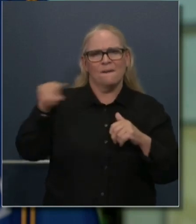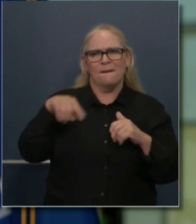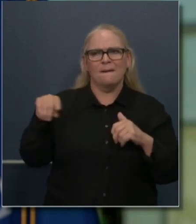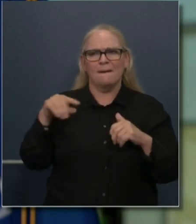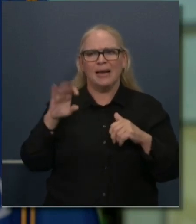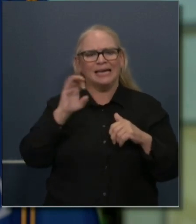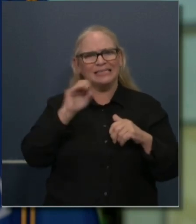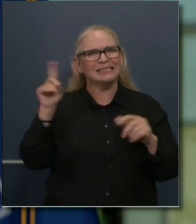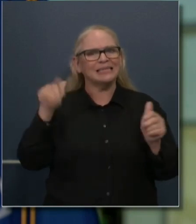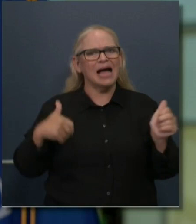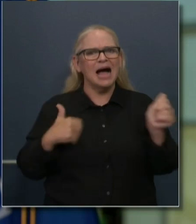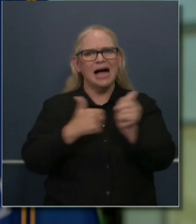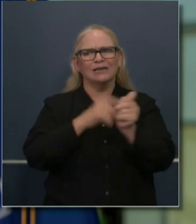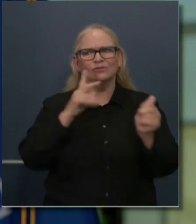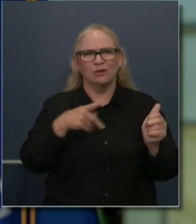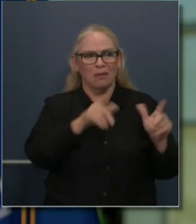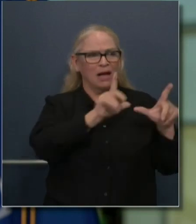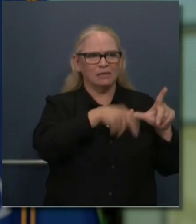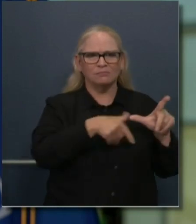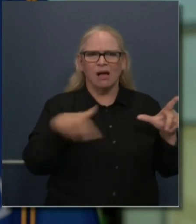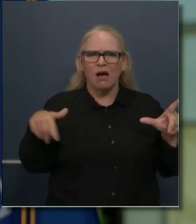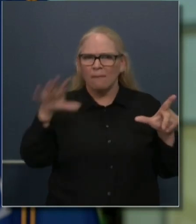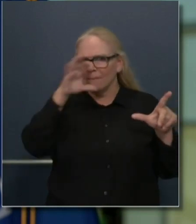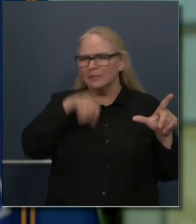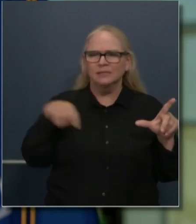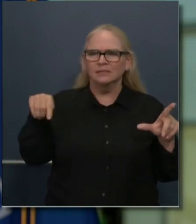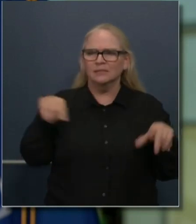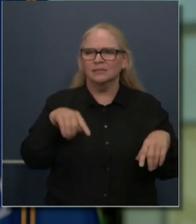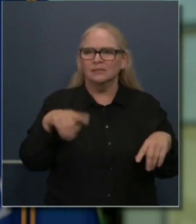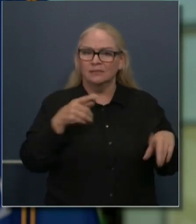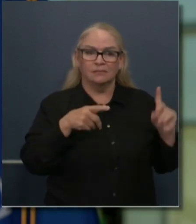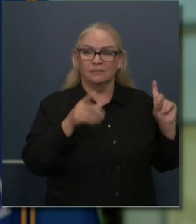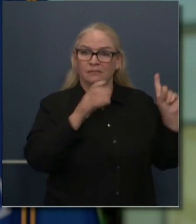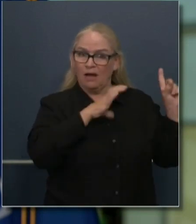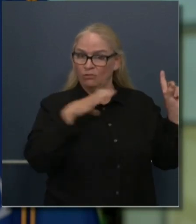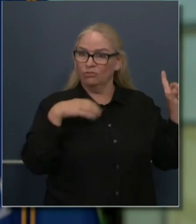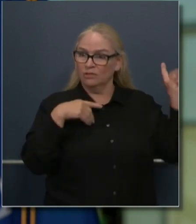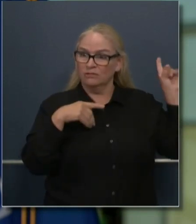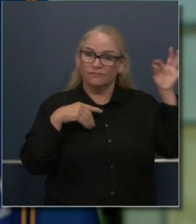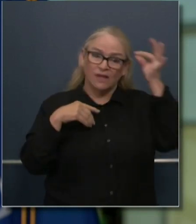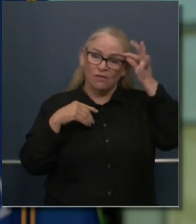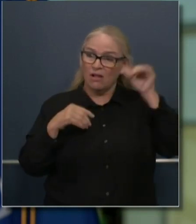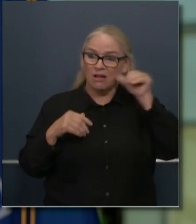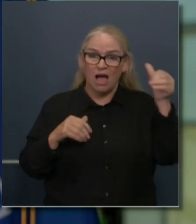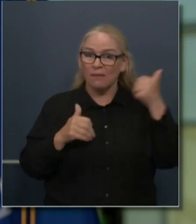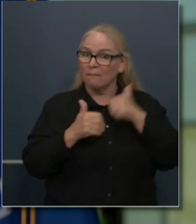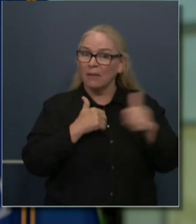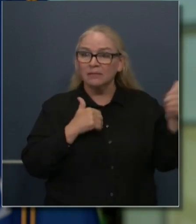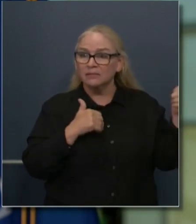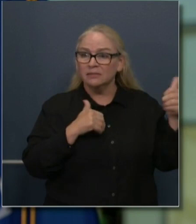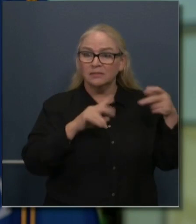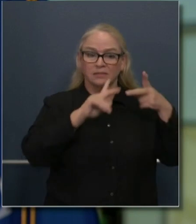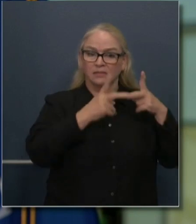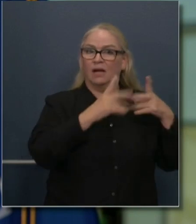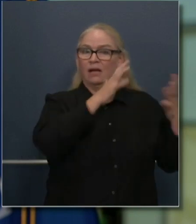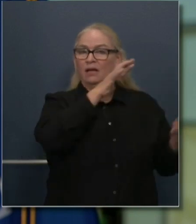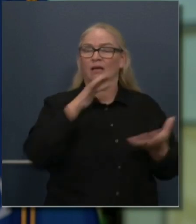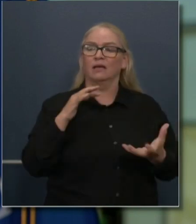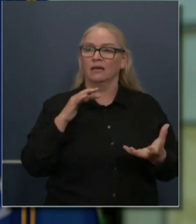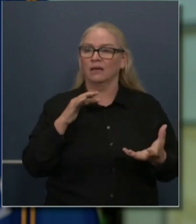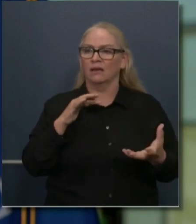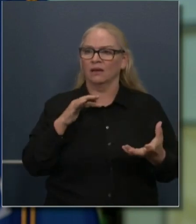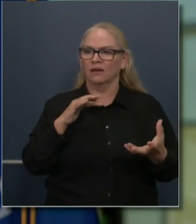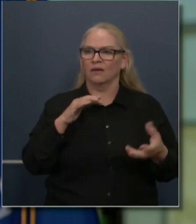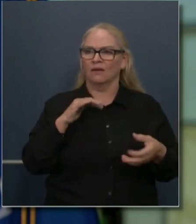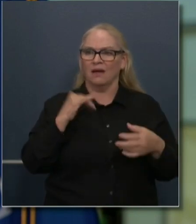EDD? And also, if Congress doesn't pass additional relief before the current benefits end, is it the state's responsibility to